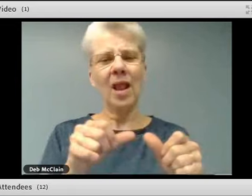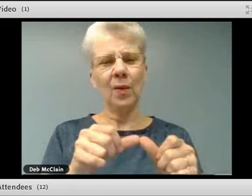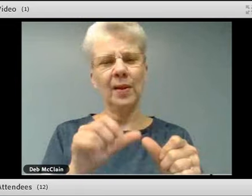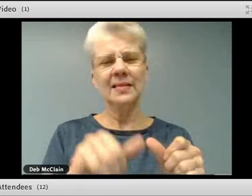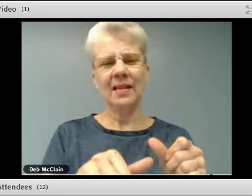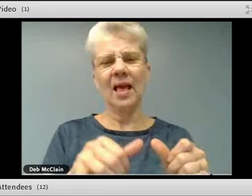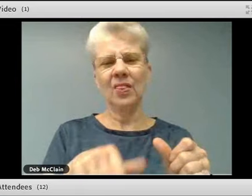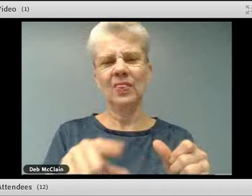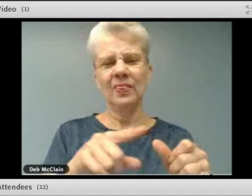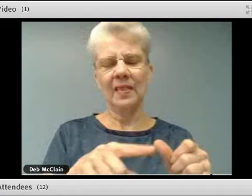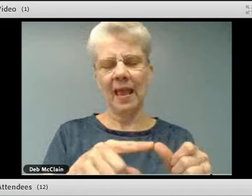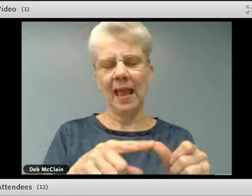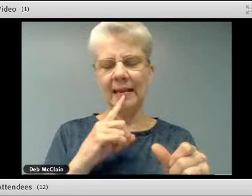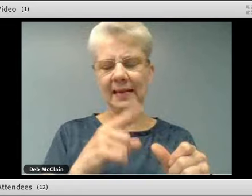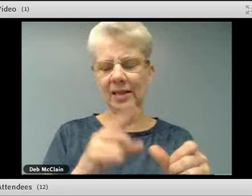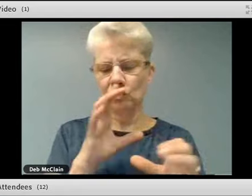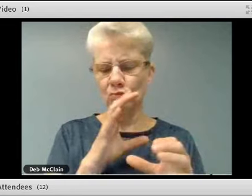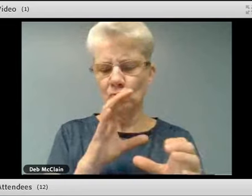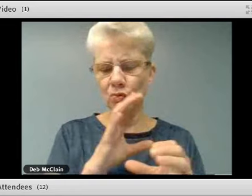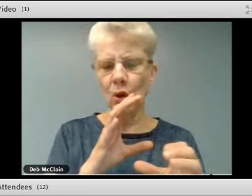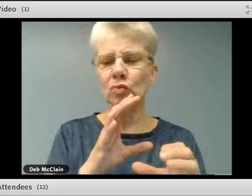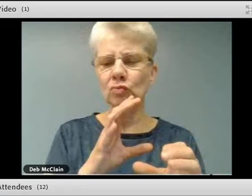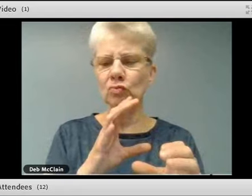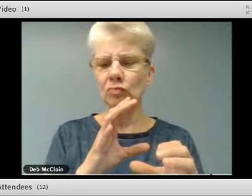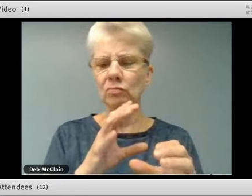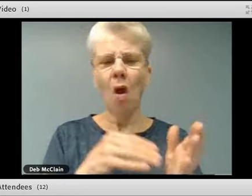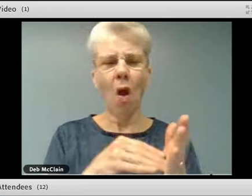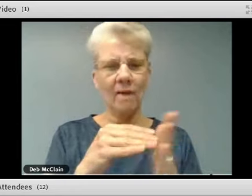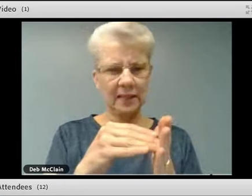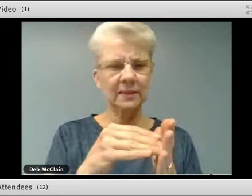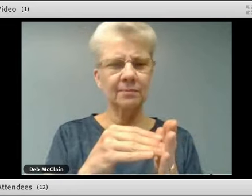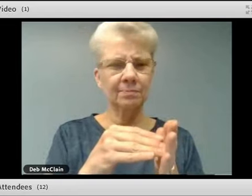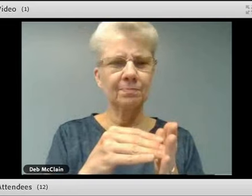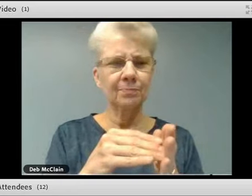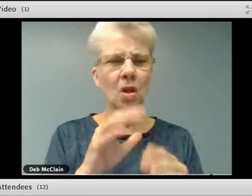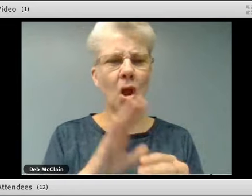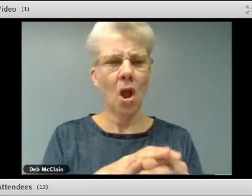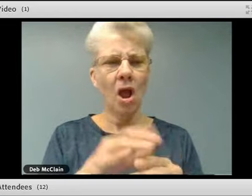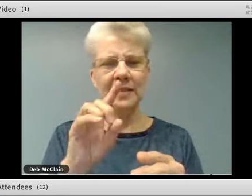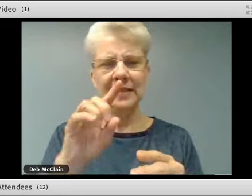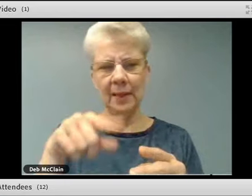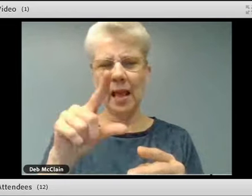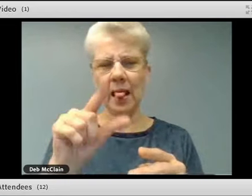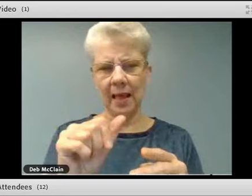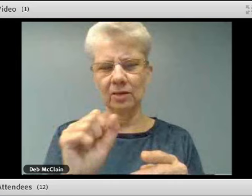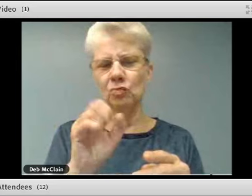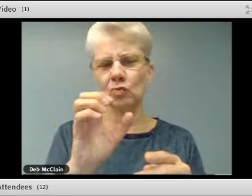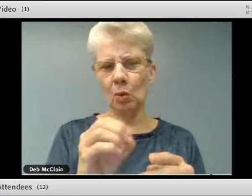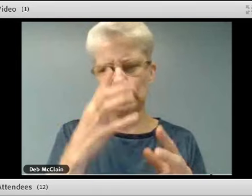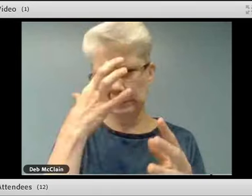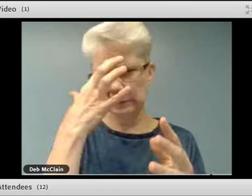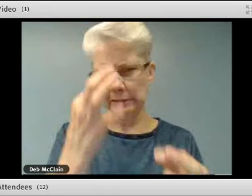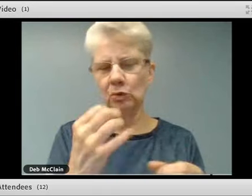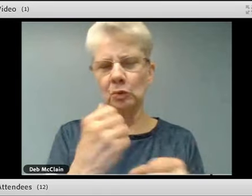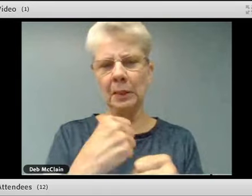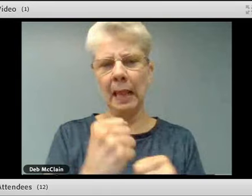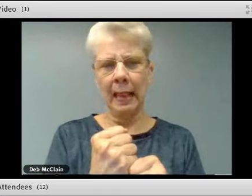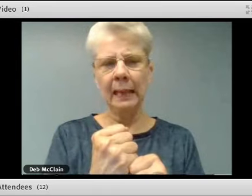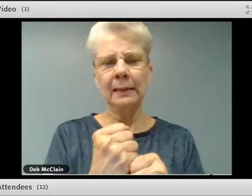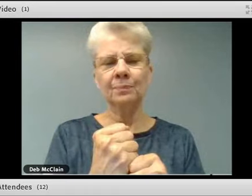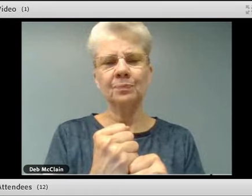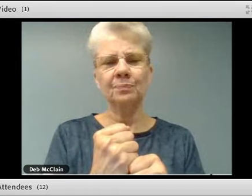that get searched very often on DPLA. So they decided to create